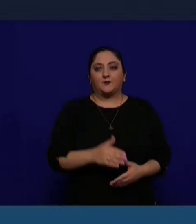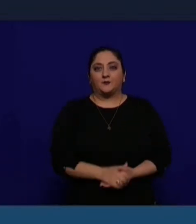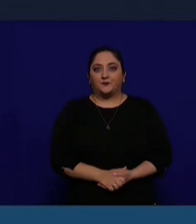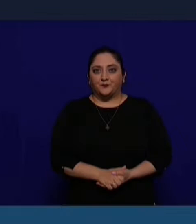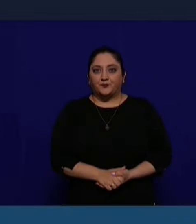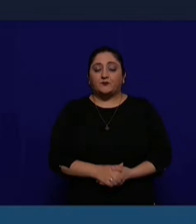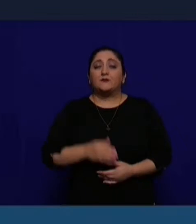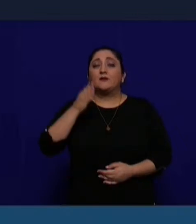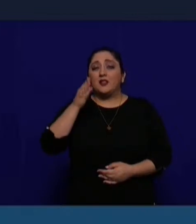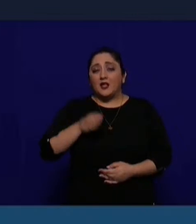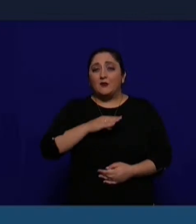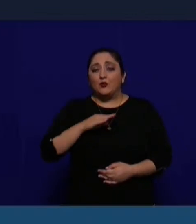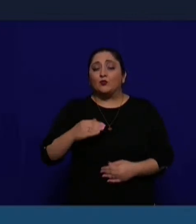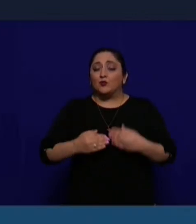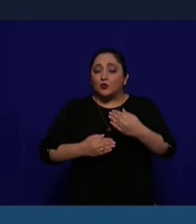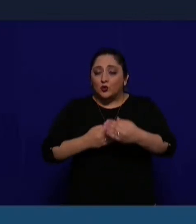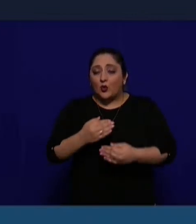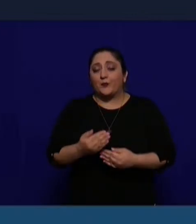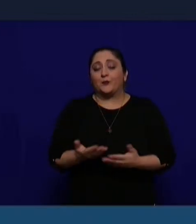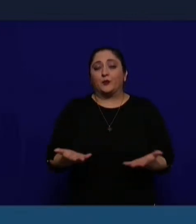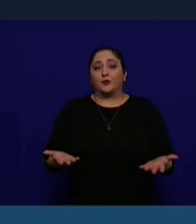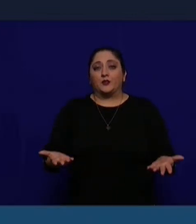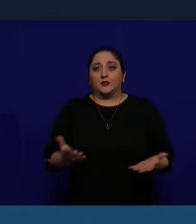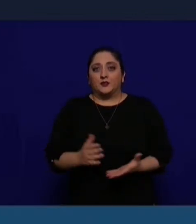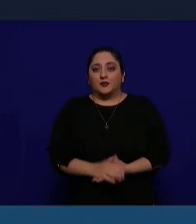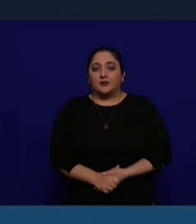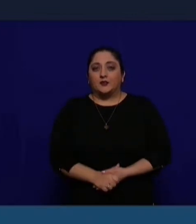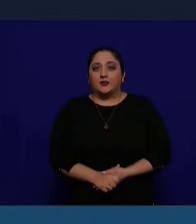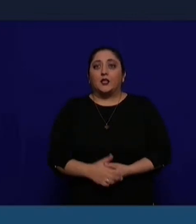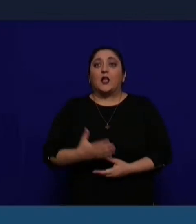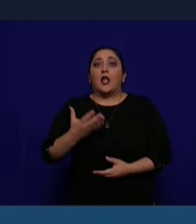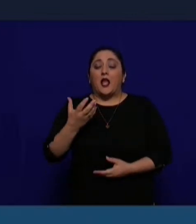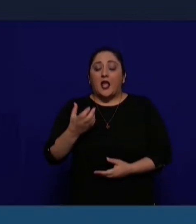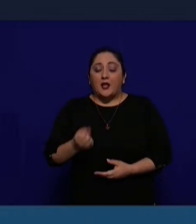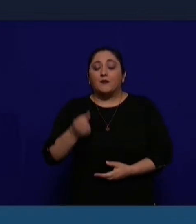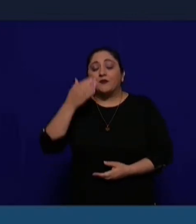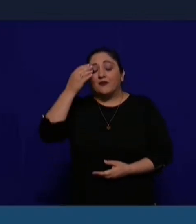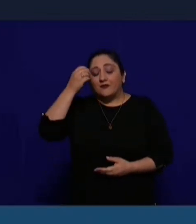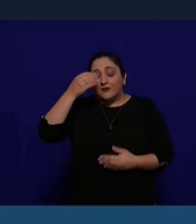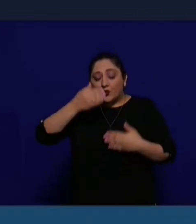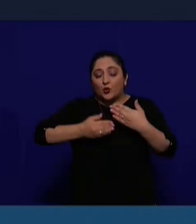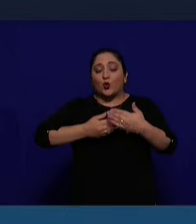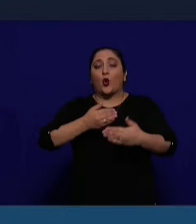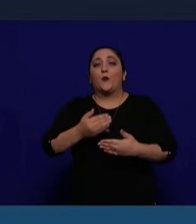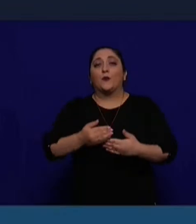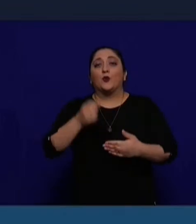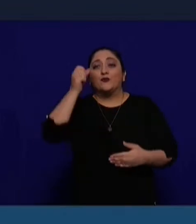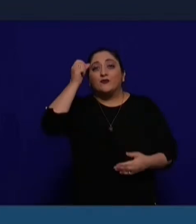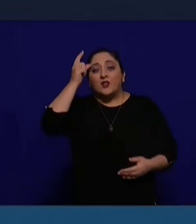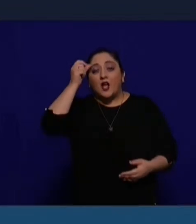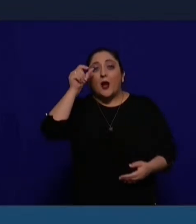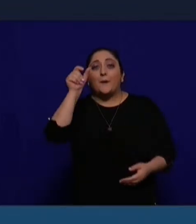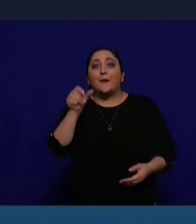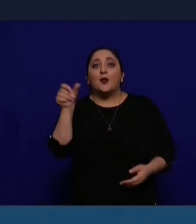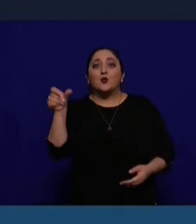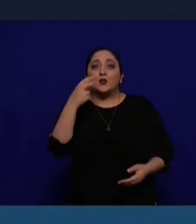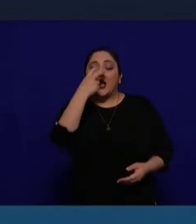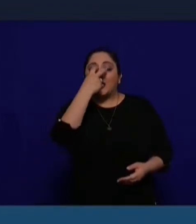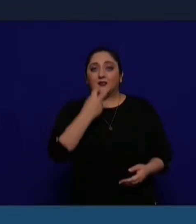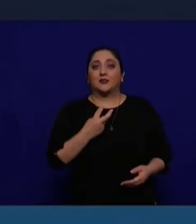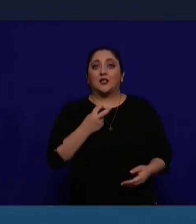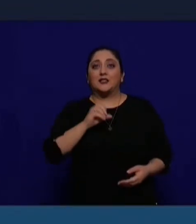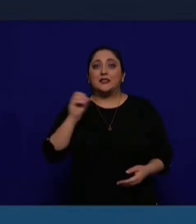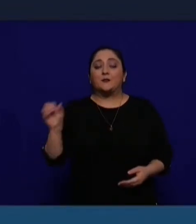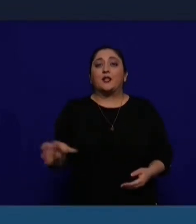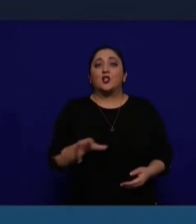L-imwiet baqgħu għaddejjin sakemm inti jkollok persuni ftakru li persuni iktar avvanzati fl-età, speċjalment li dawk li